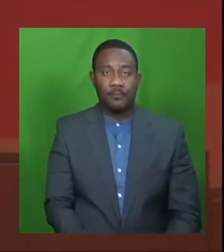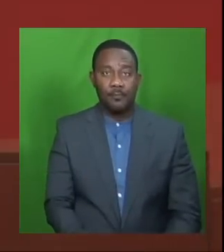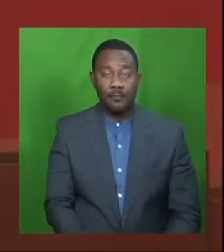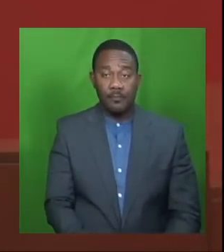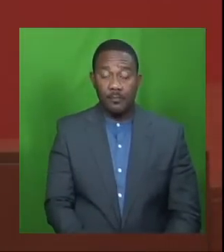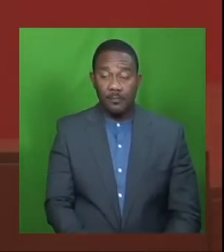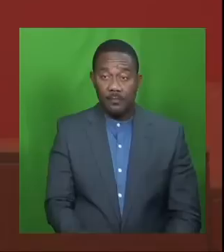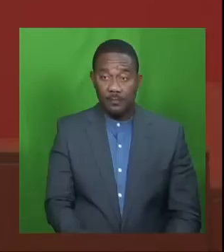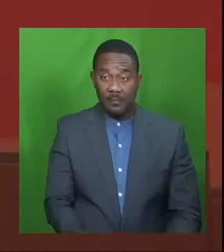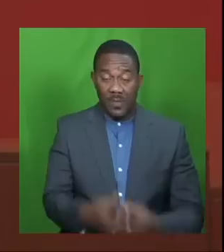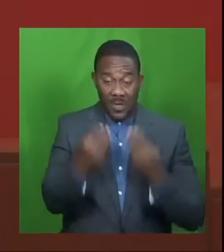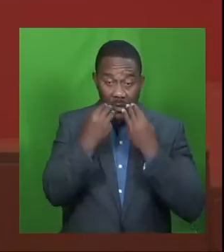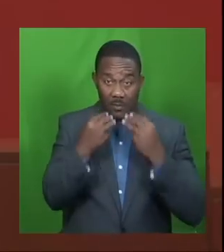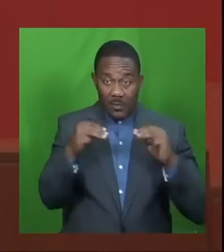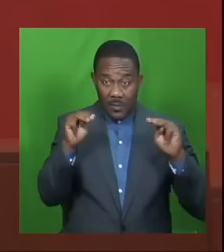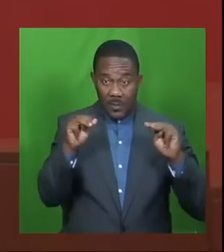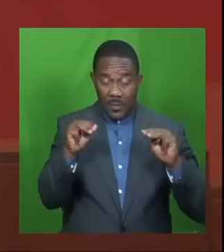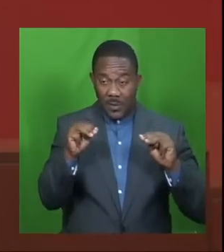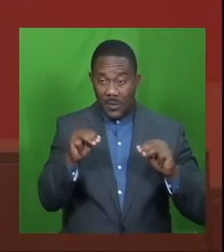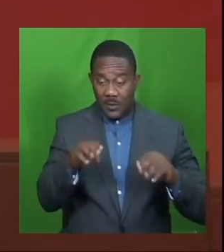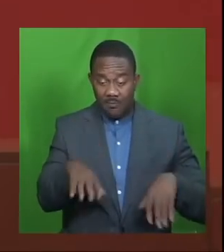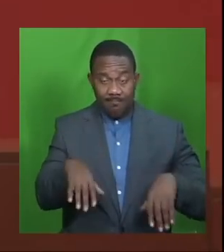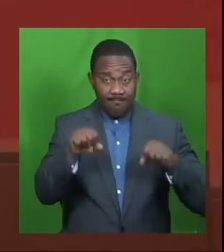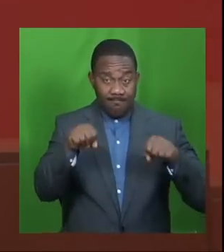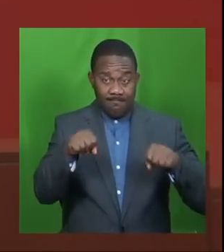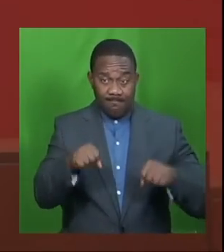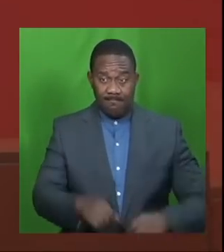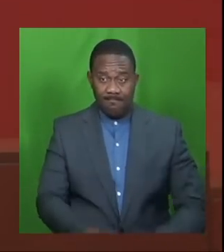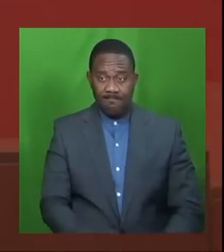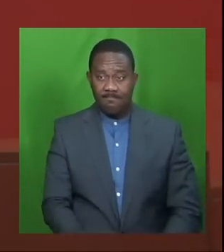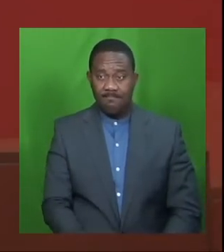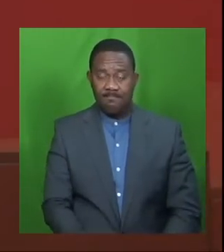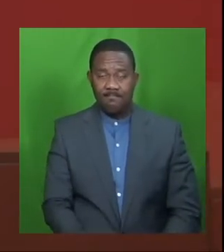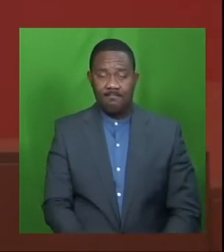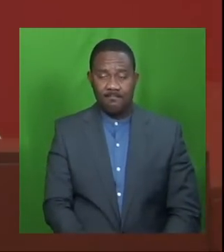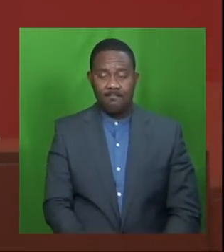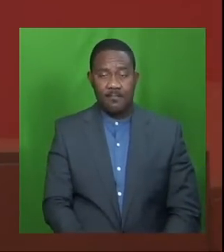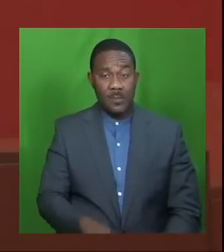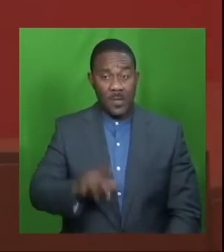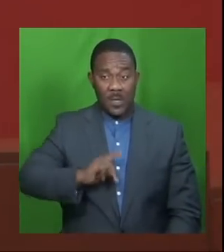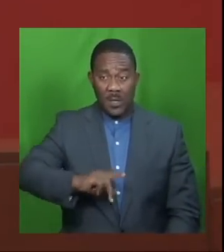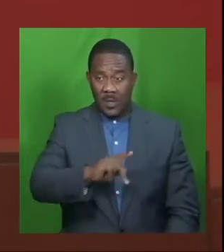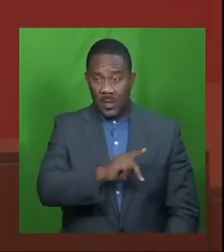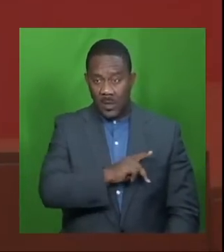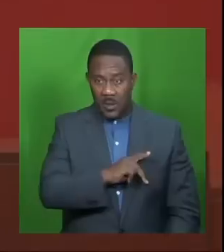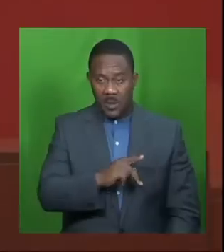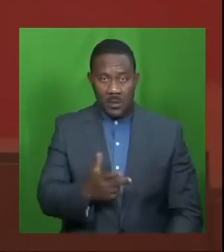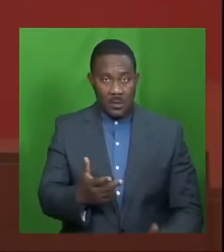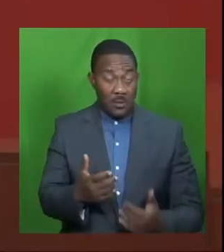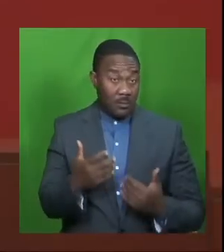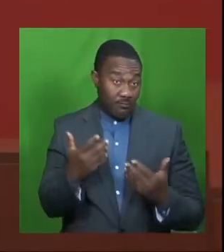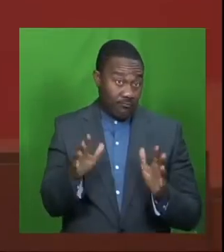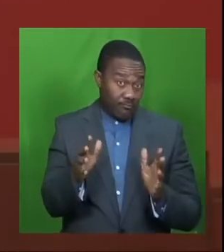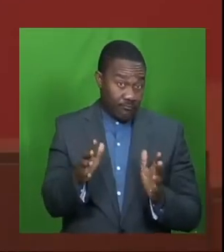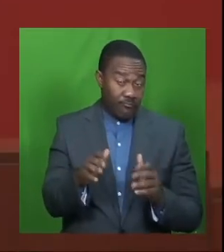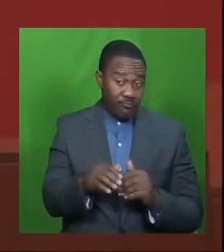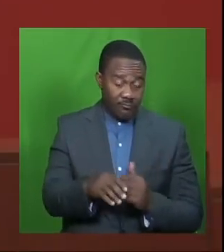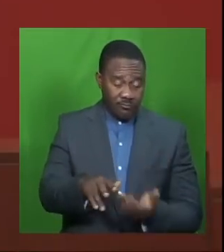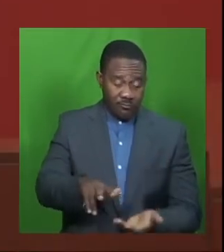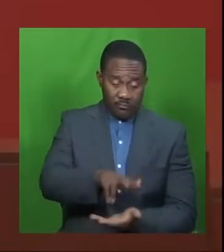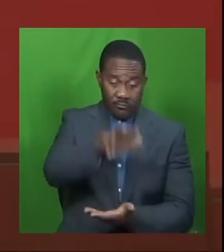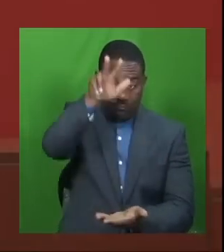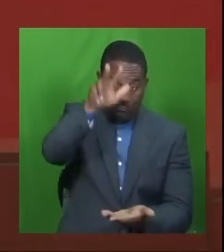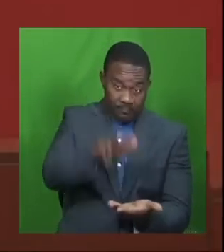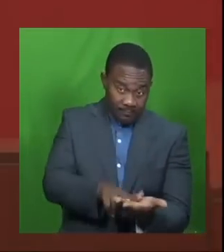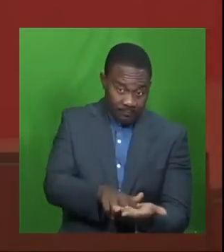motion is adopted. The House has accordingly